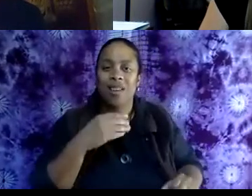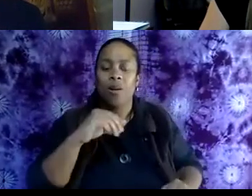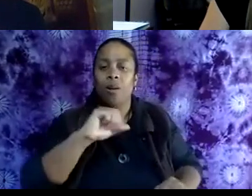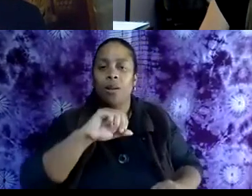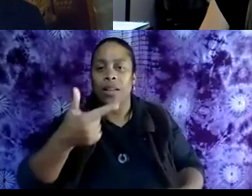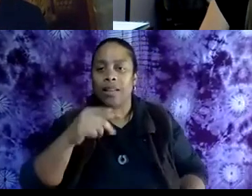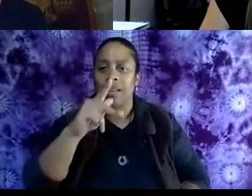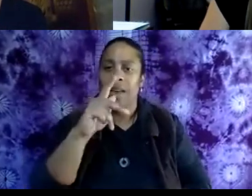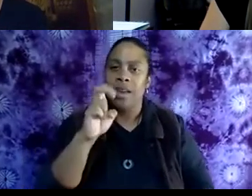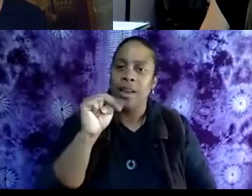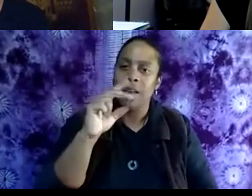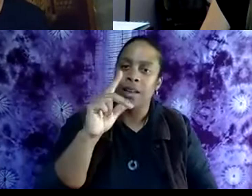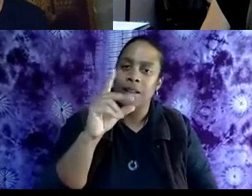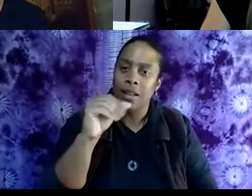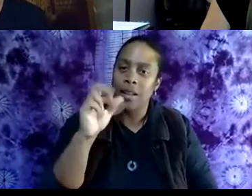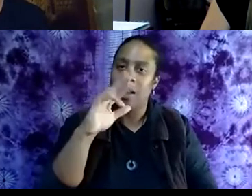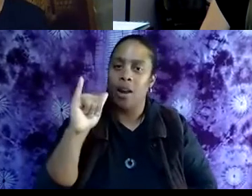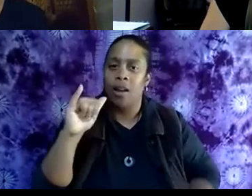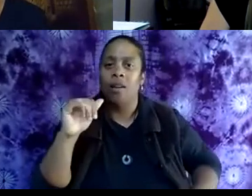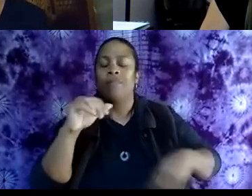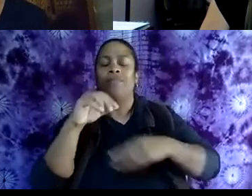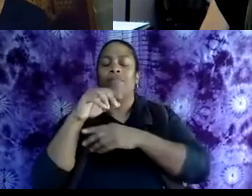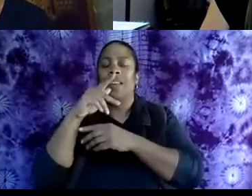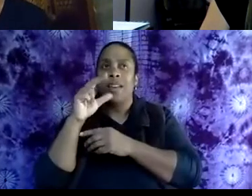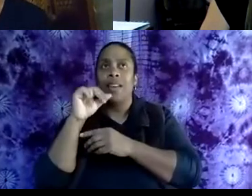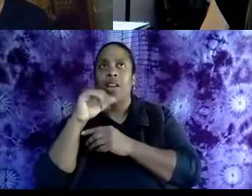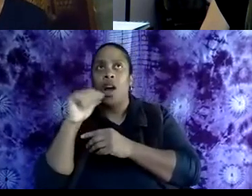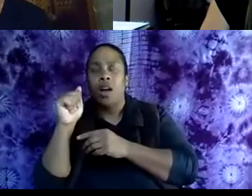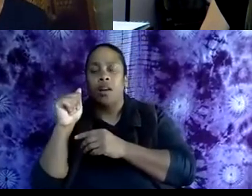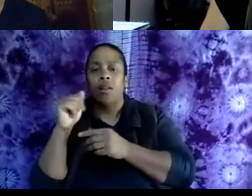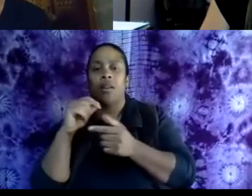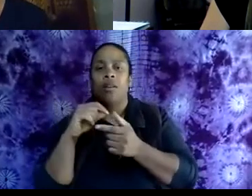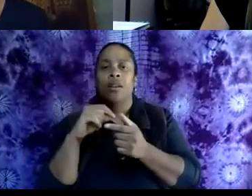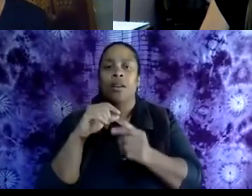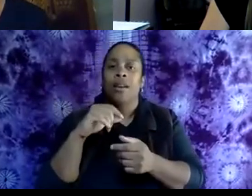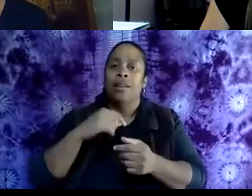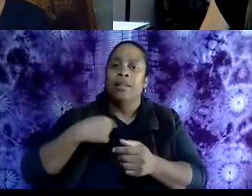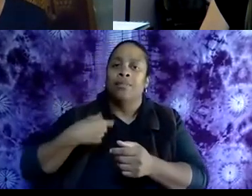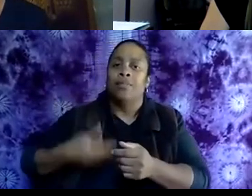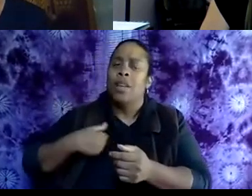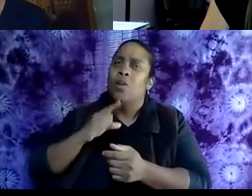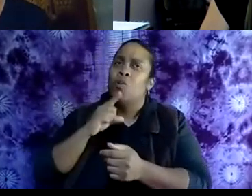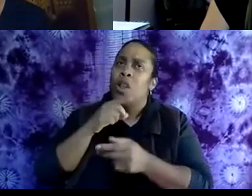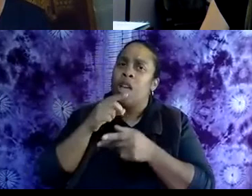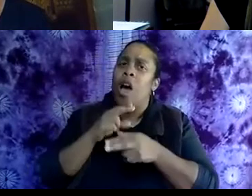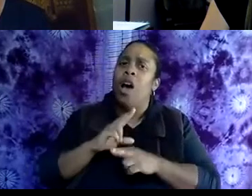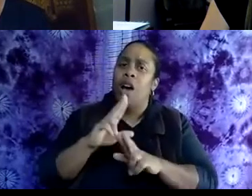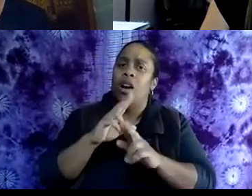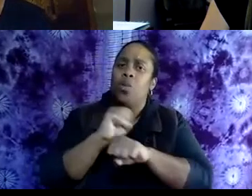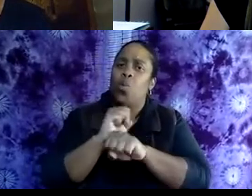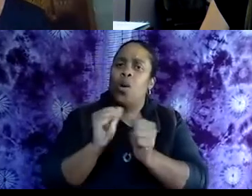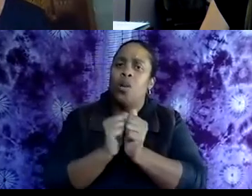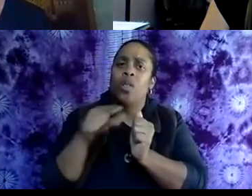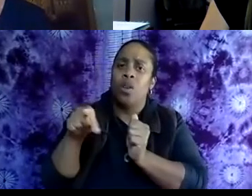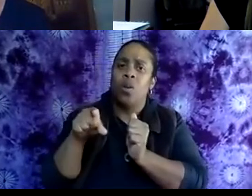next, and then Thorne. I'm Kendara, Laurel, and I want to say it's been an honor to work with all of you. The synchronicity has been amazing,